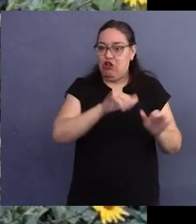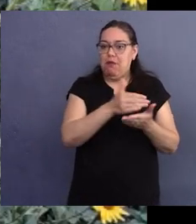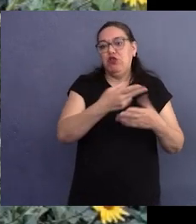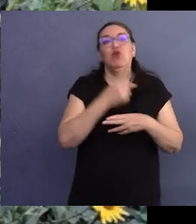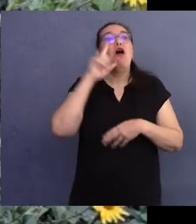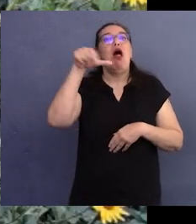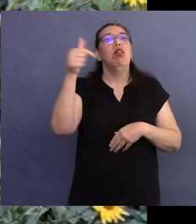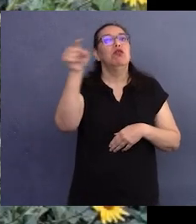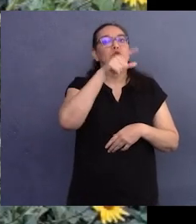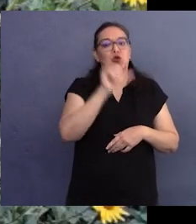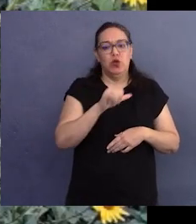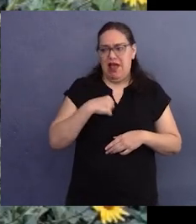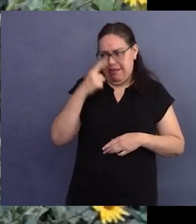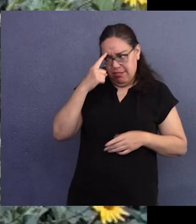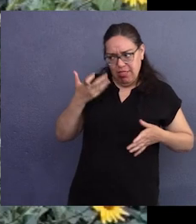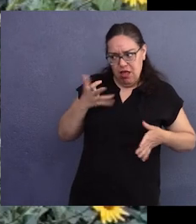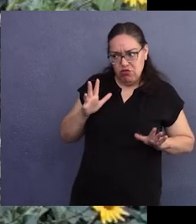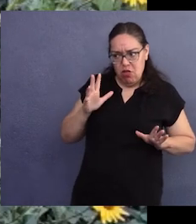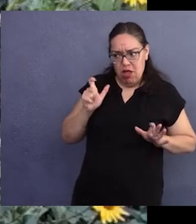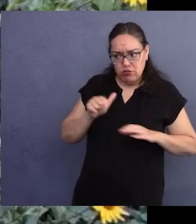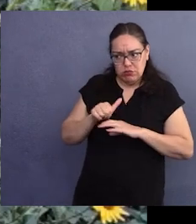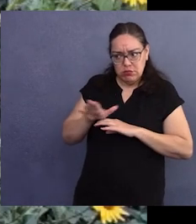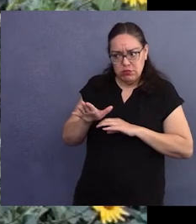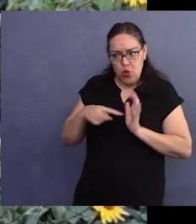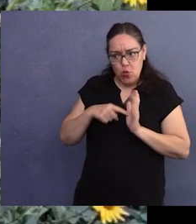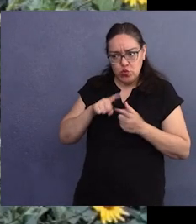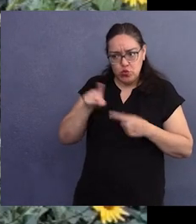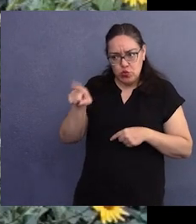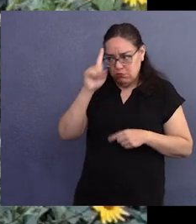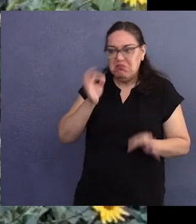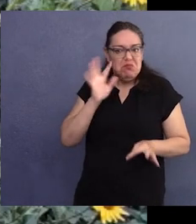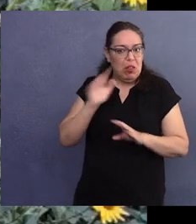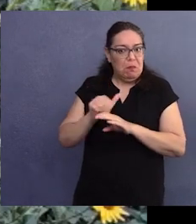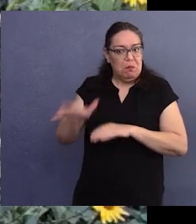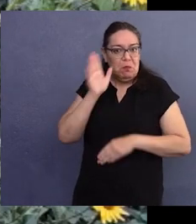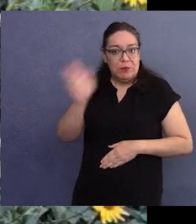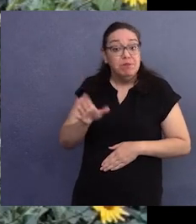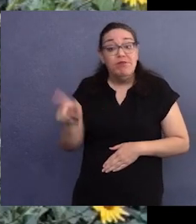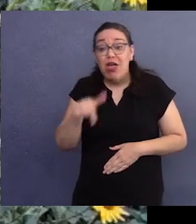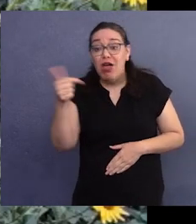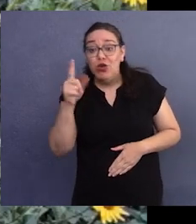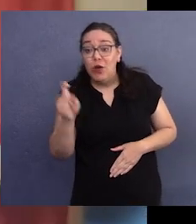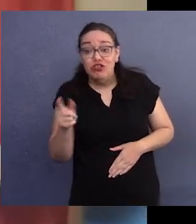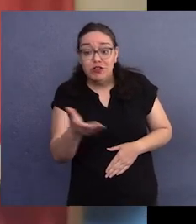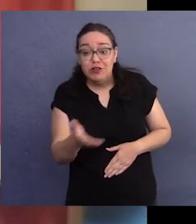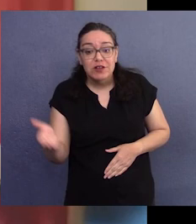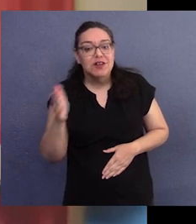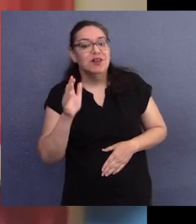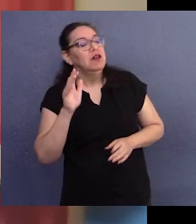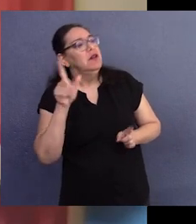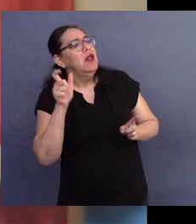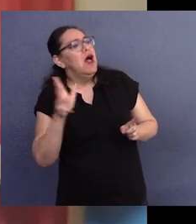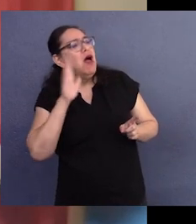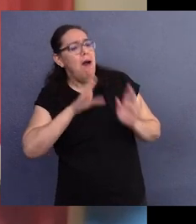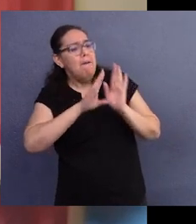think that's all I owe you. I think I will definitely get that out to you. Other questions? There was a logo at